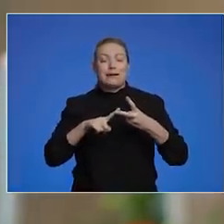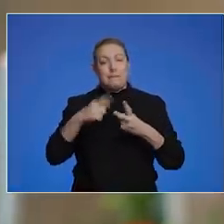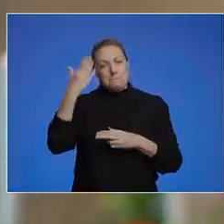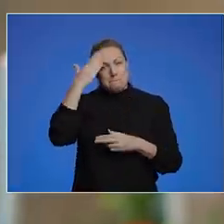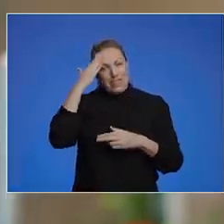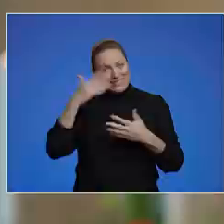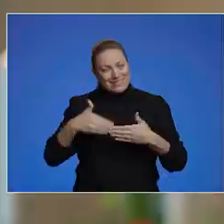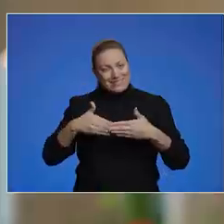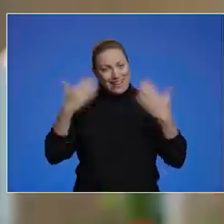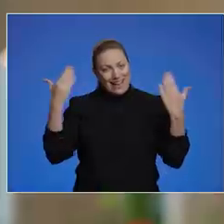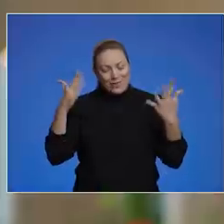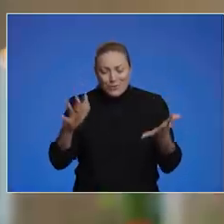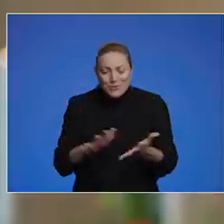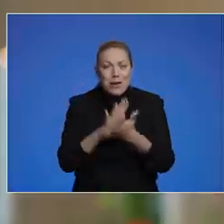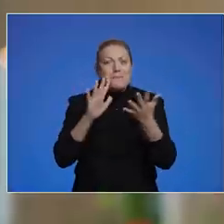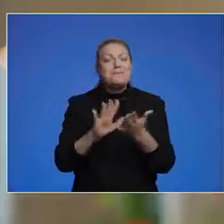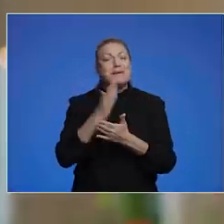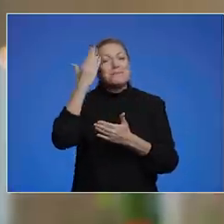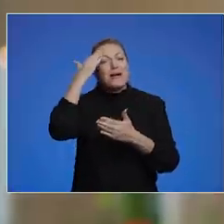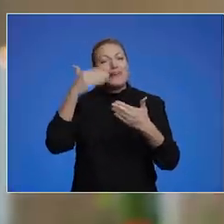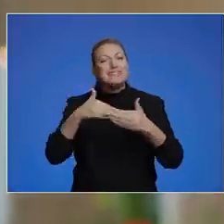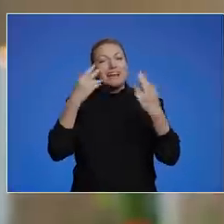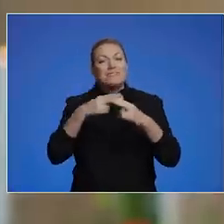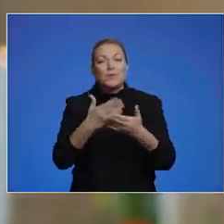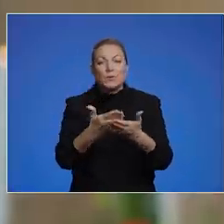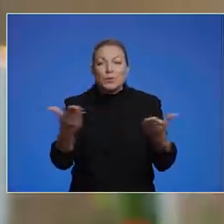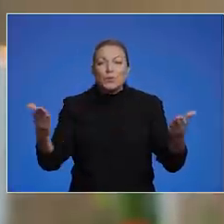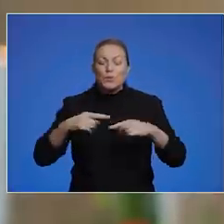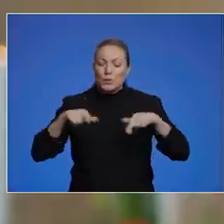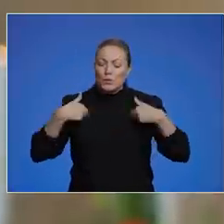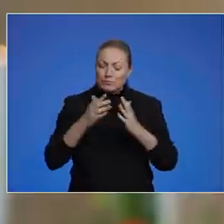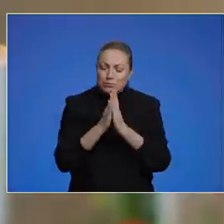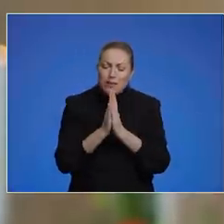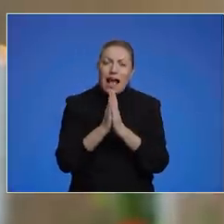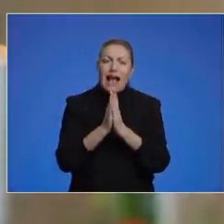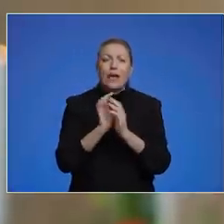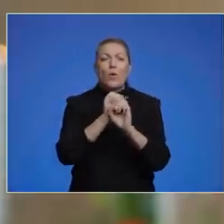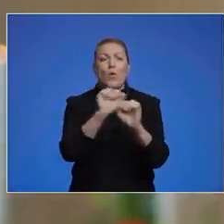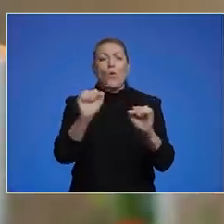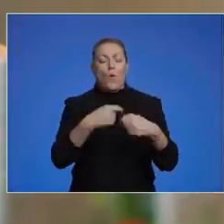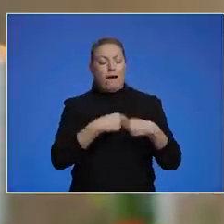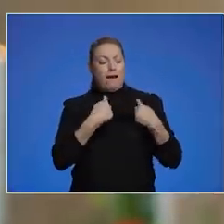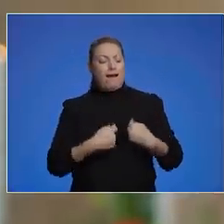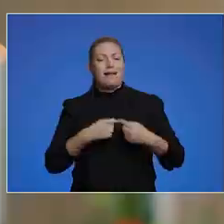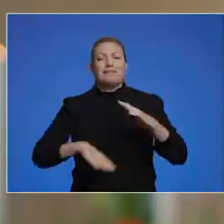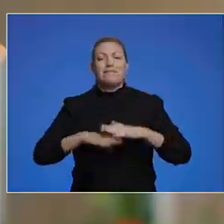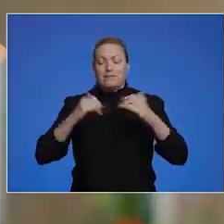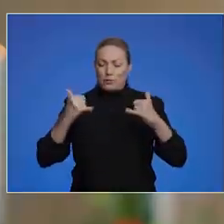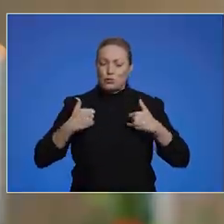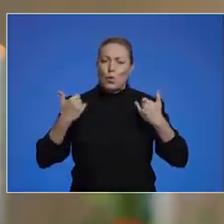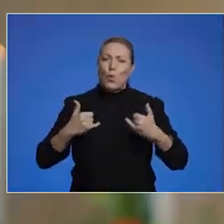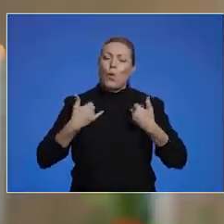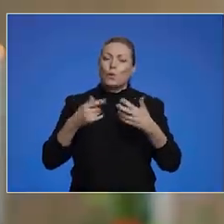all mothers over there. We're praying for all of you. We're praying that God will fill your heart with joy as He filled the heart of